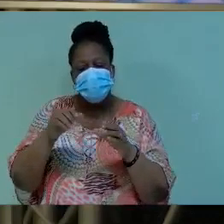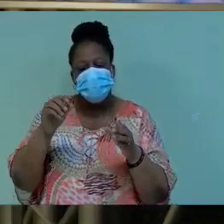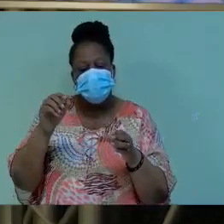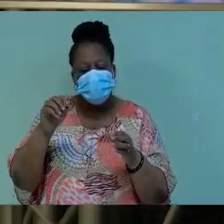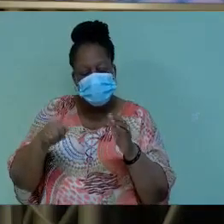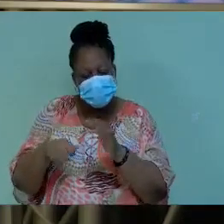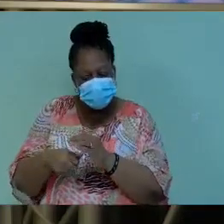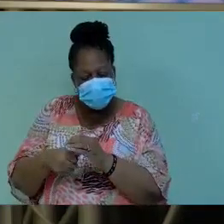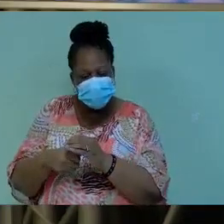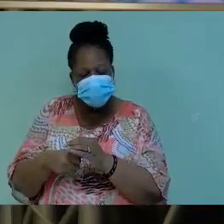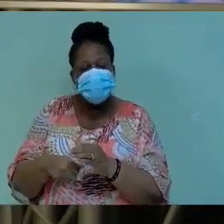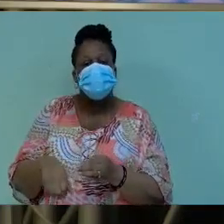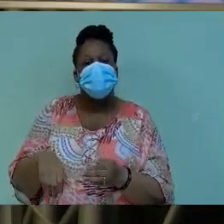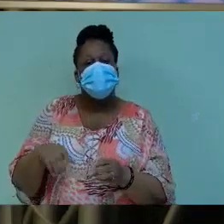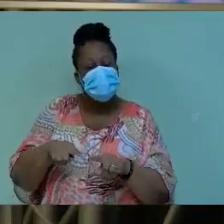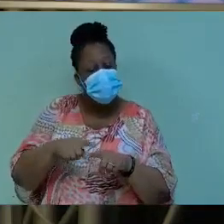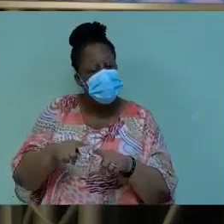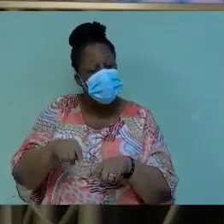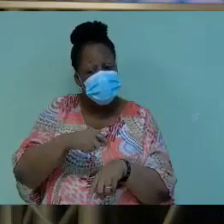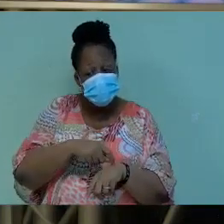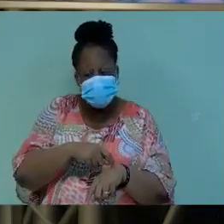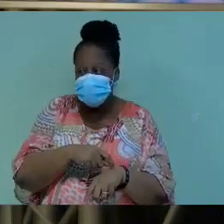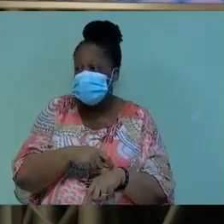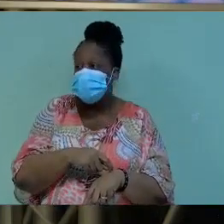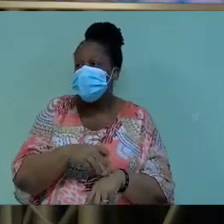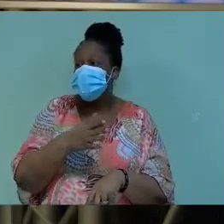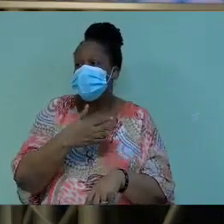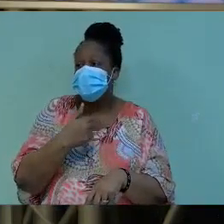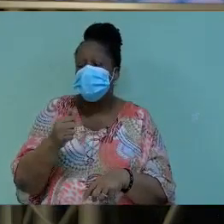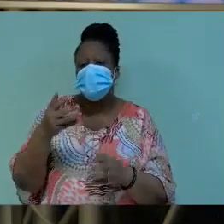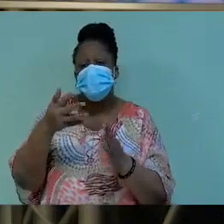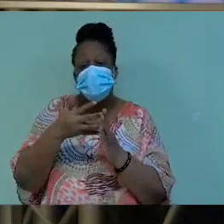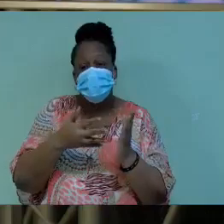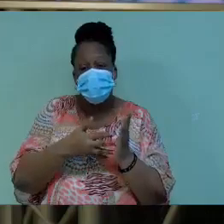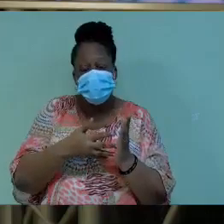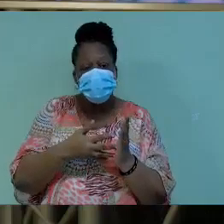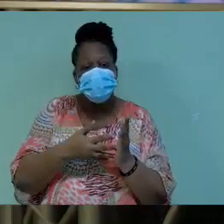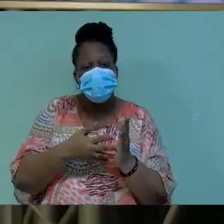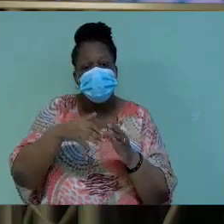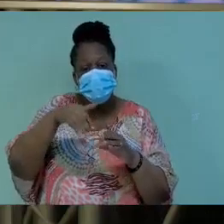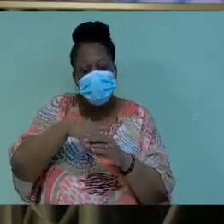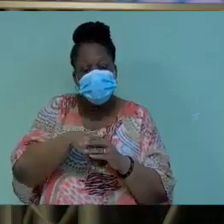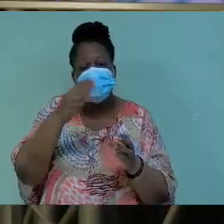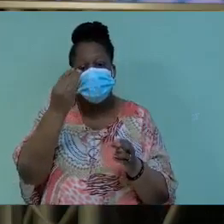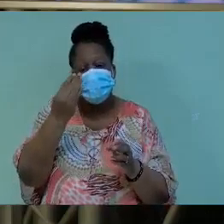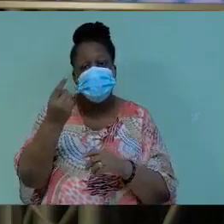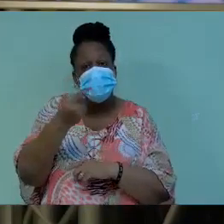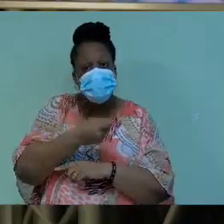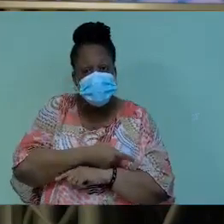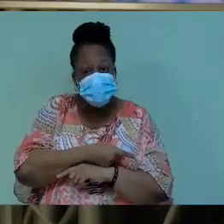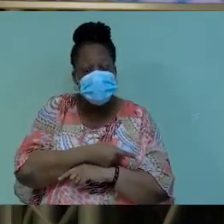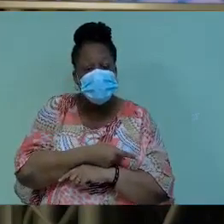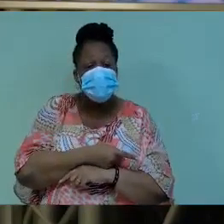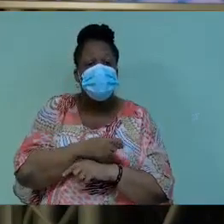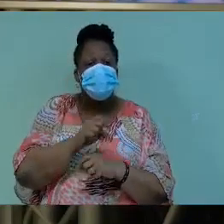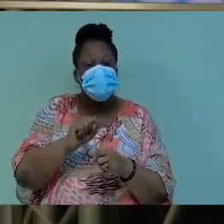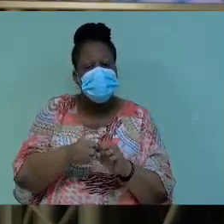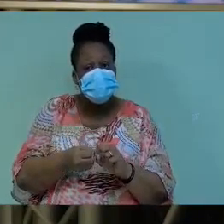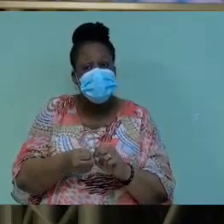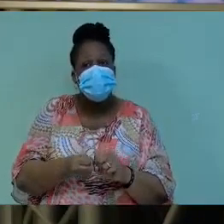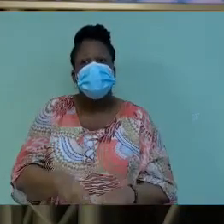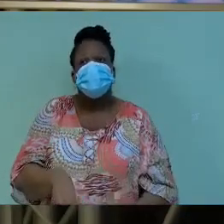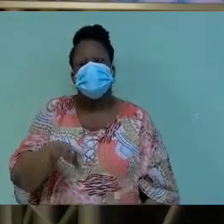Your duration is 14 days. And so at the end of the 14 days, you are tested. And thus, 5 persons were sampled.